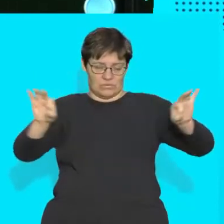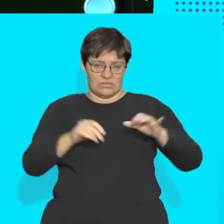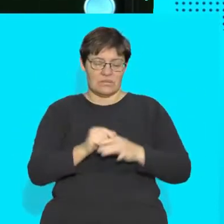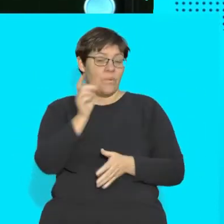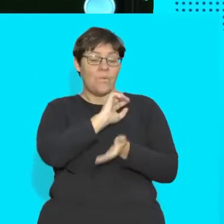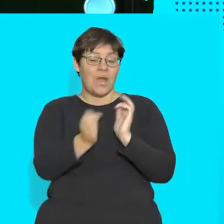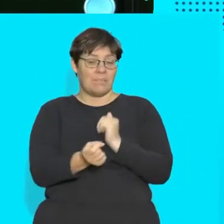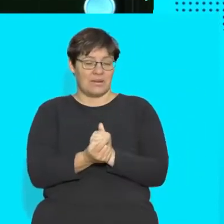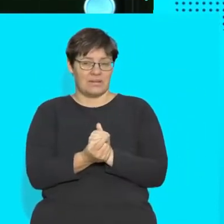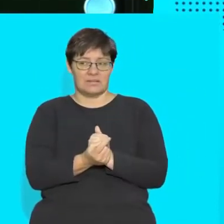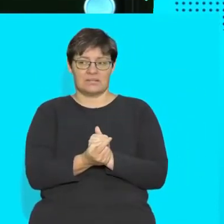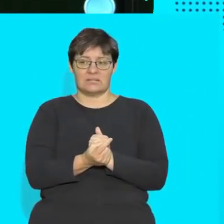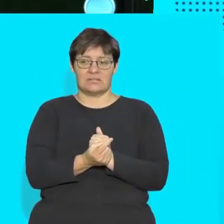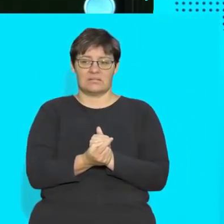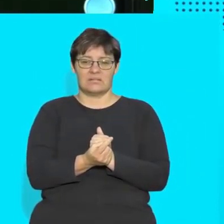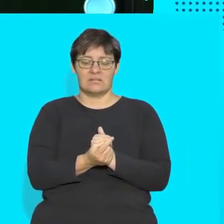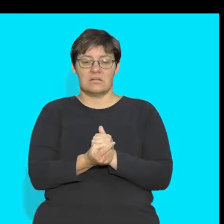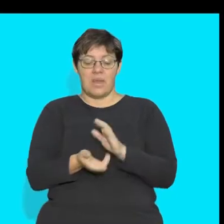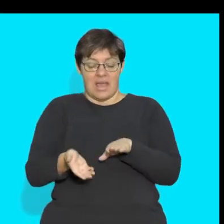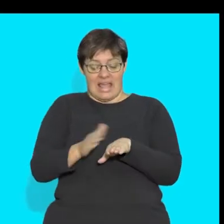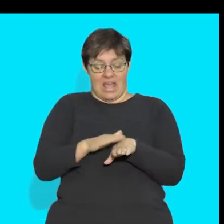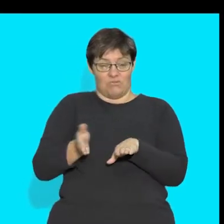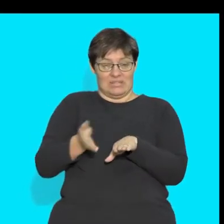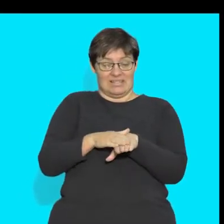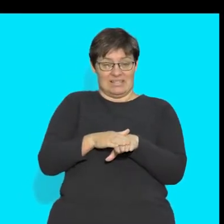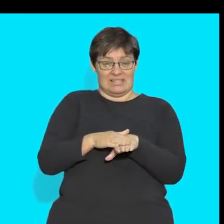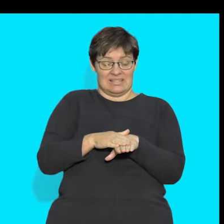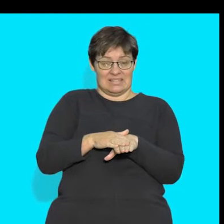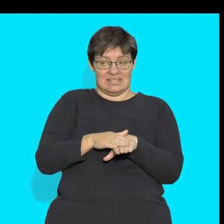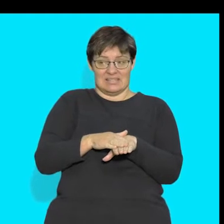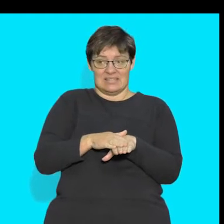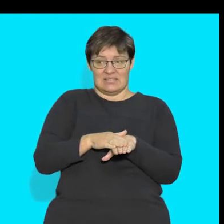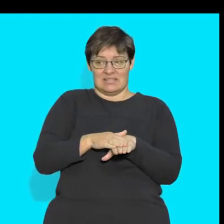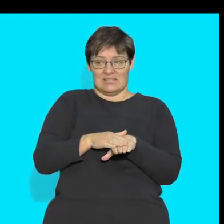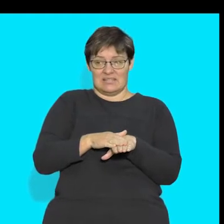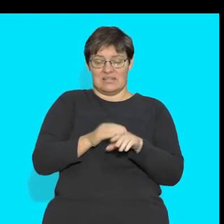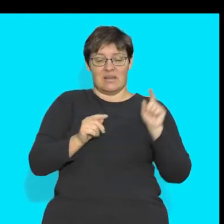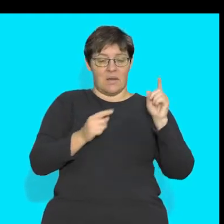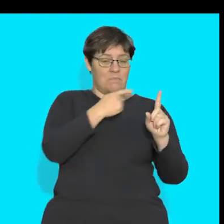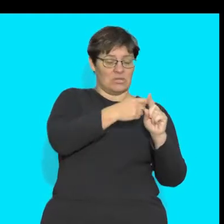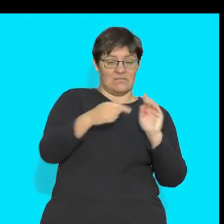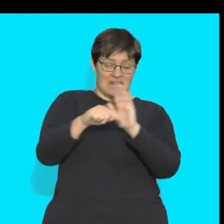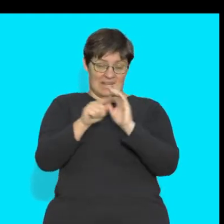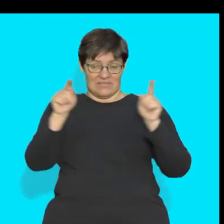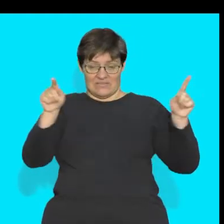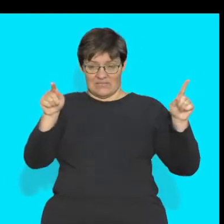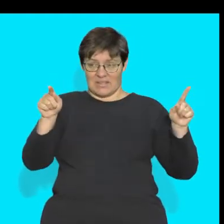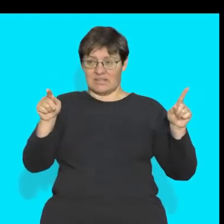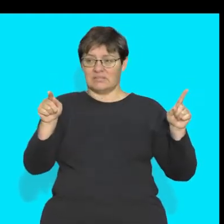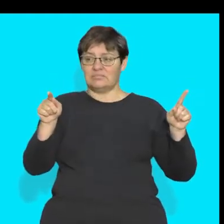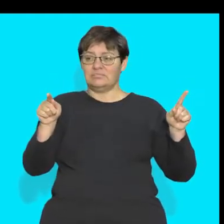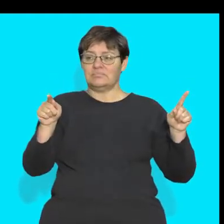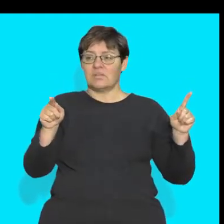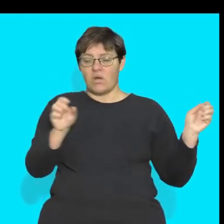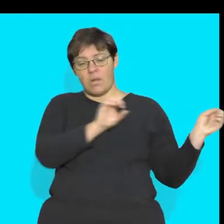tubes. And what happens is by putting a current so we've got a cathode and anode, so we allow current to